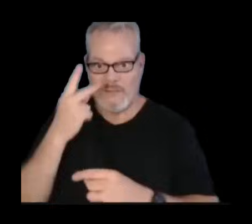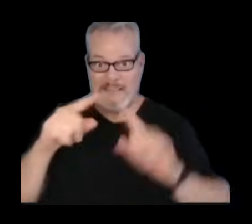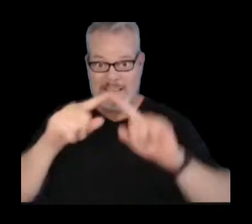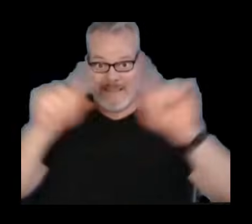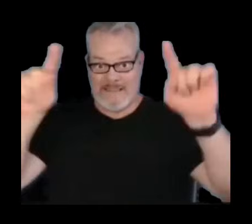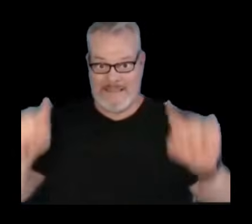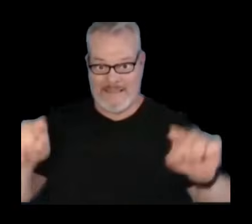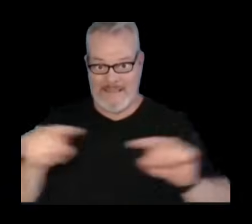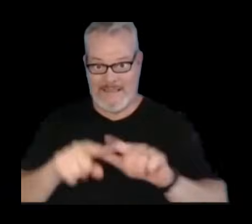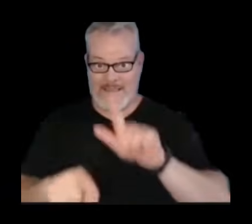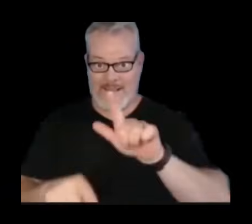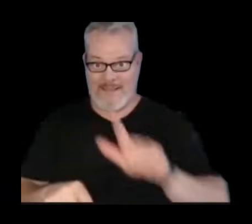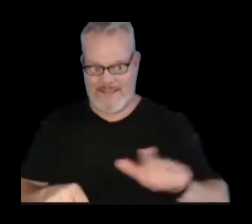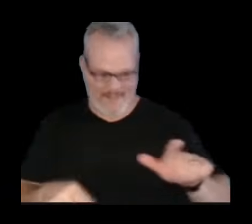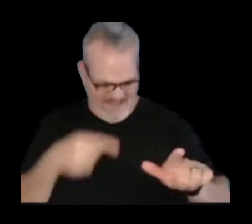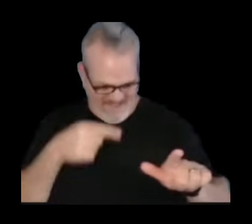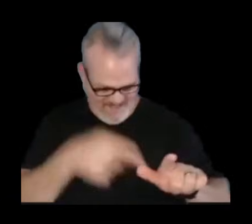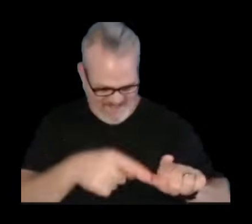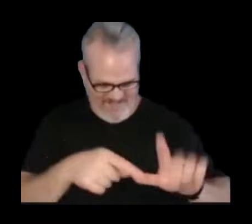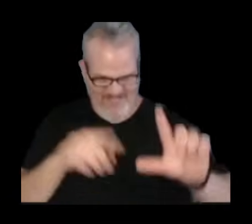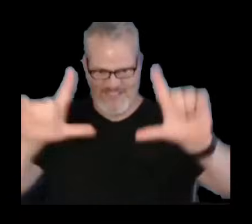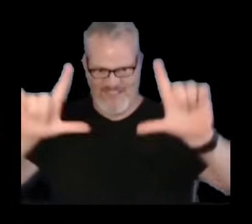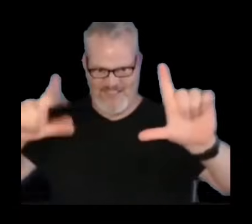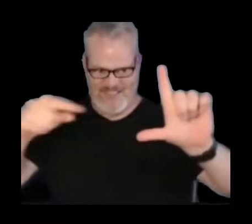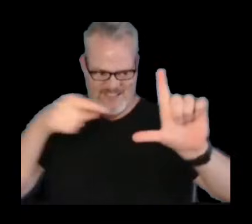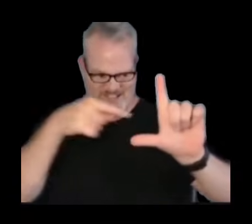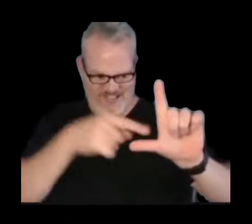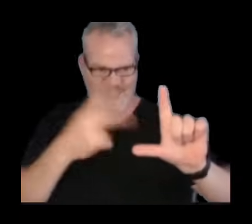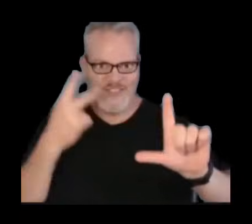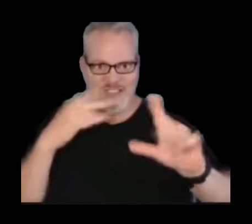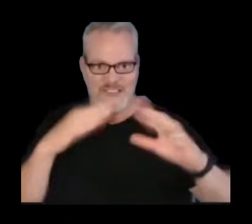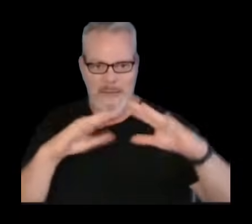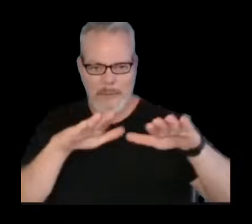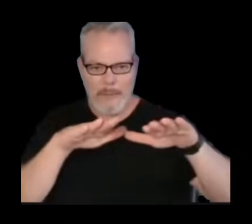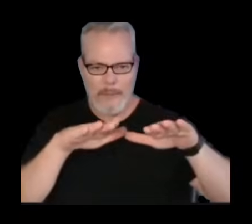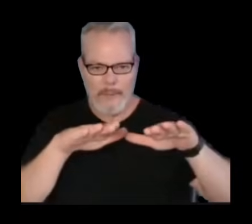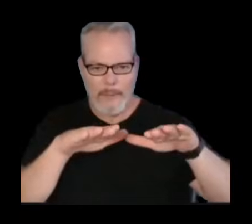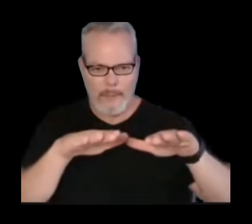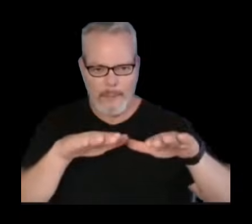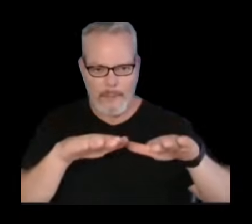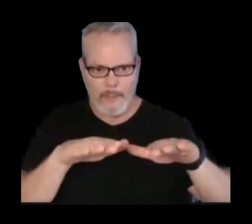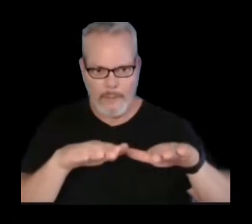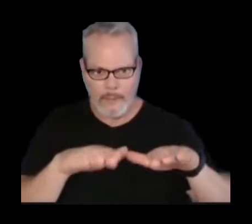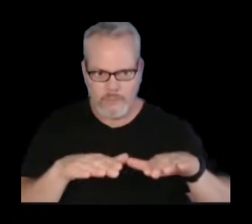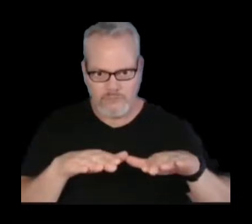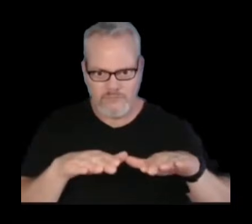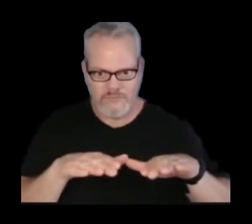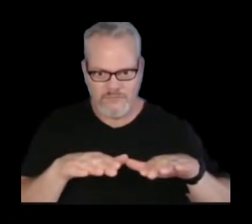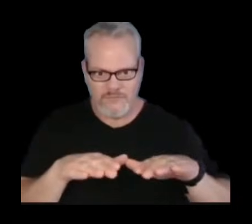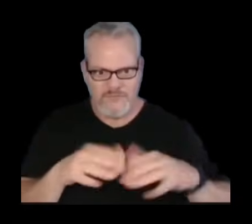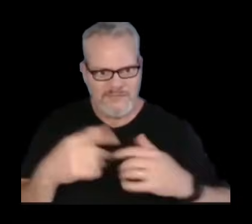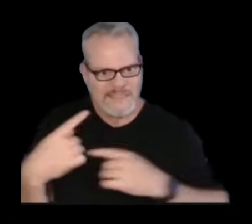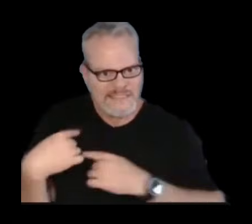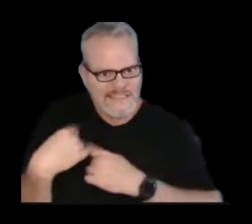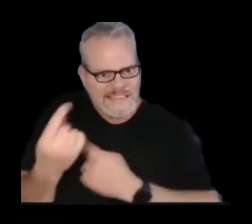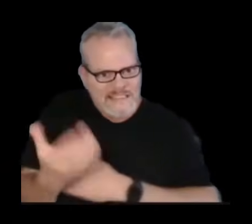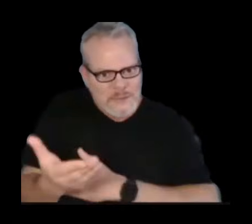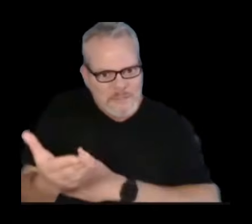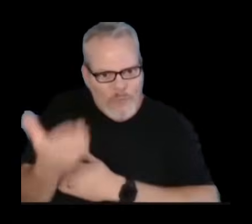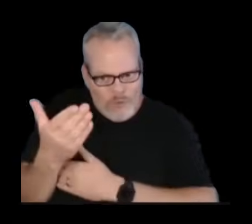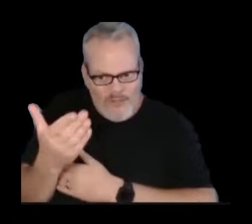the screen, you can see the ground dropping just over the course of this morning. Is this particular animation here.